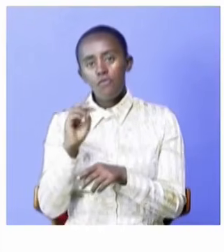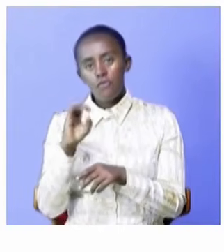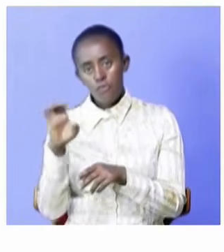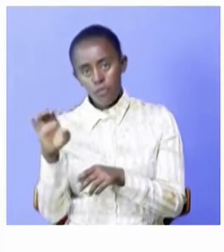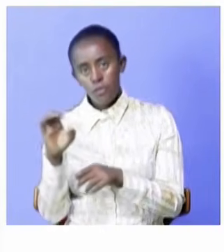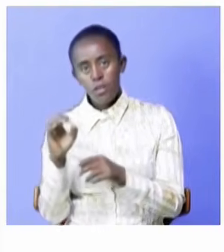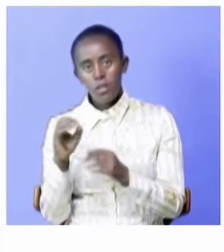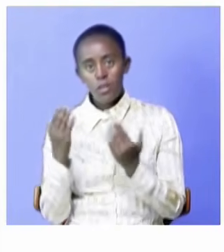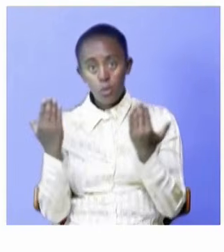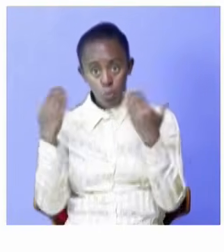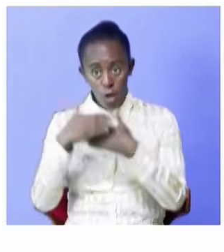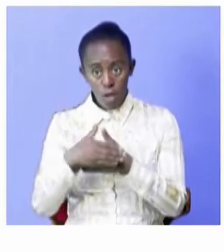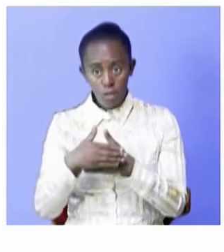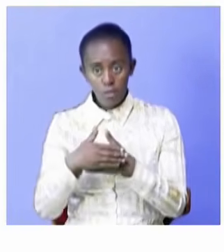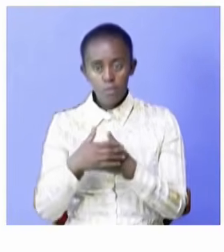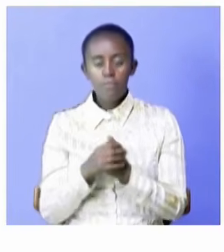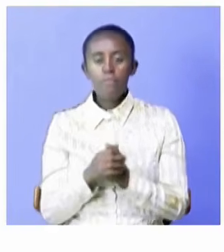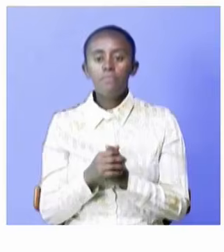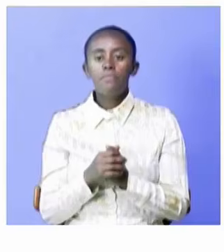tonight.